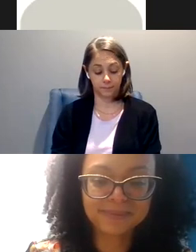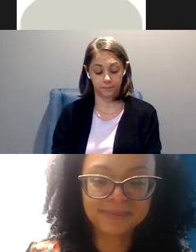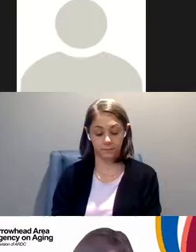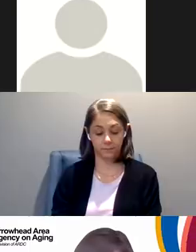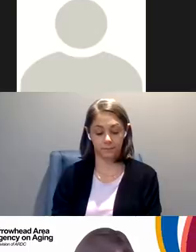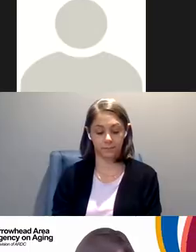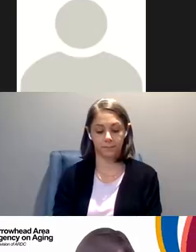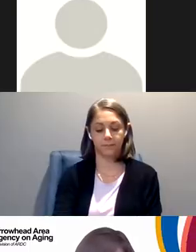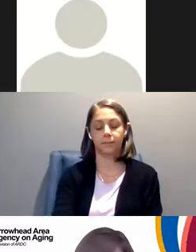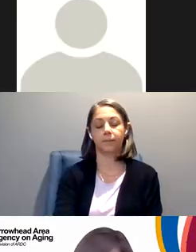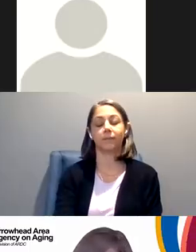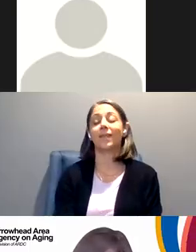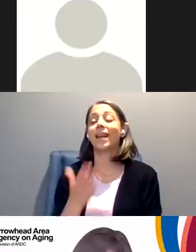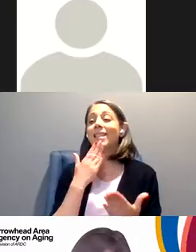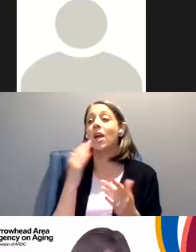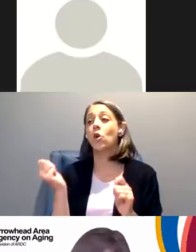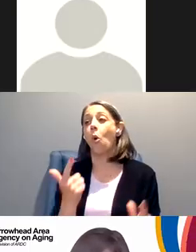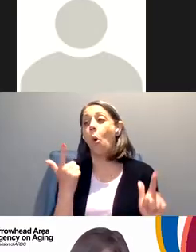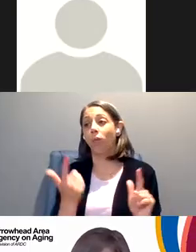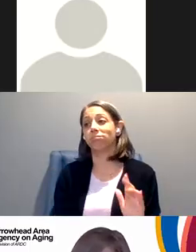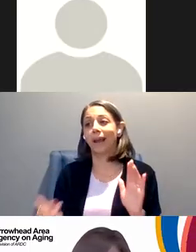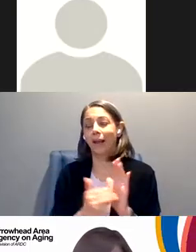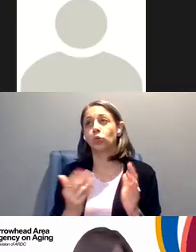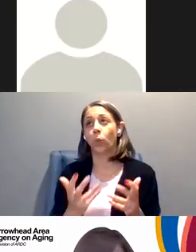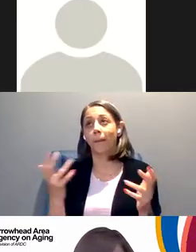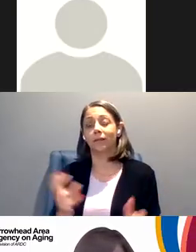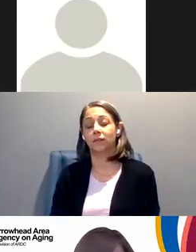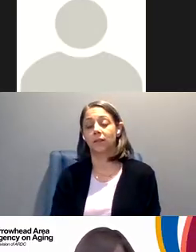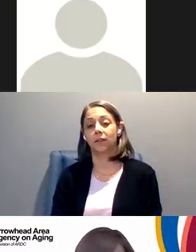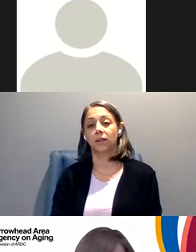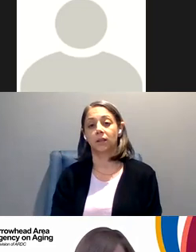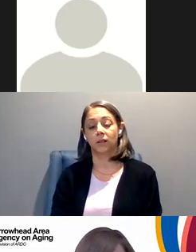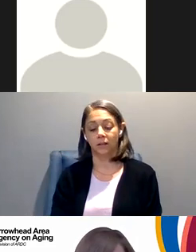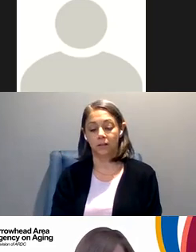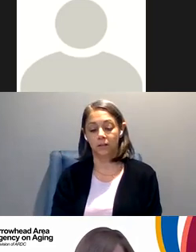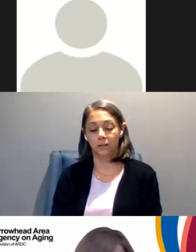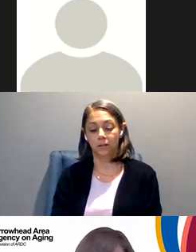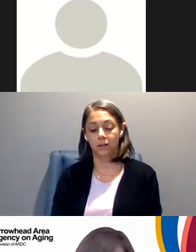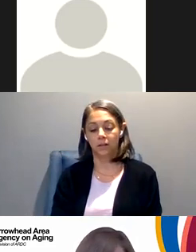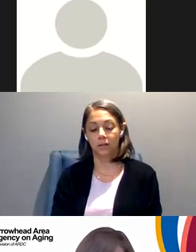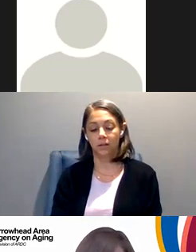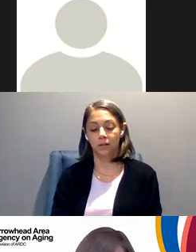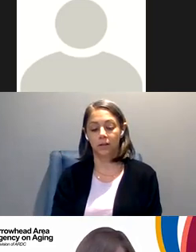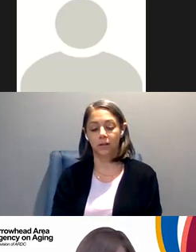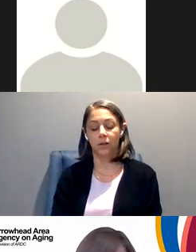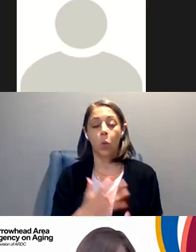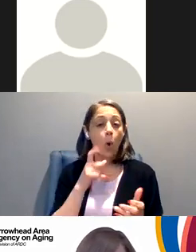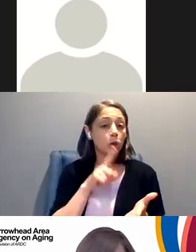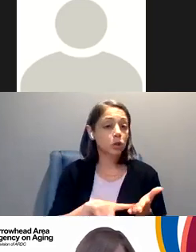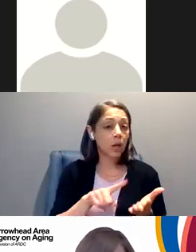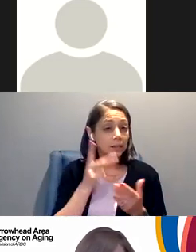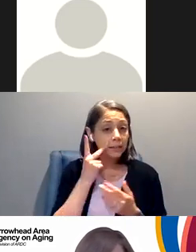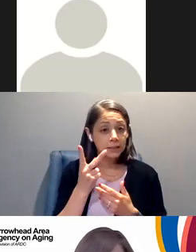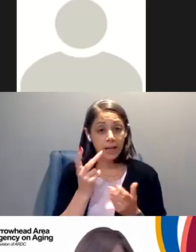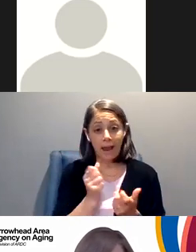Thank you all again so much. I would like to check and see if there is anything in the